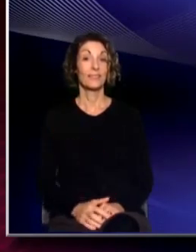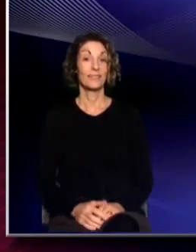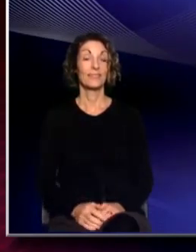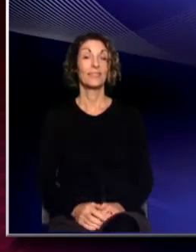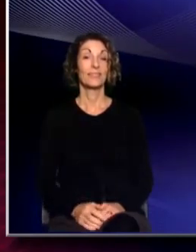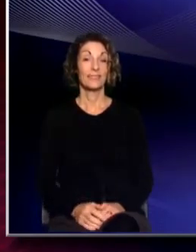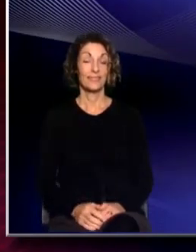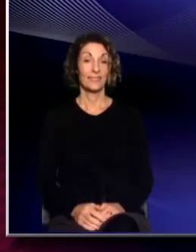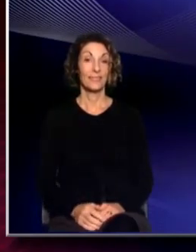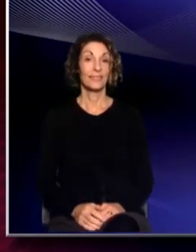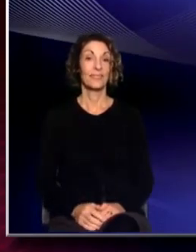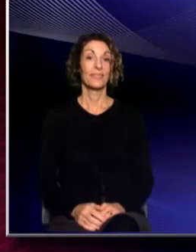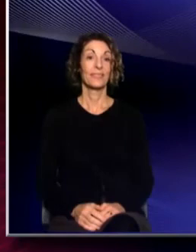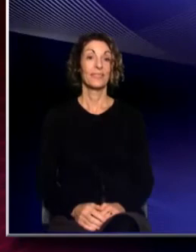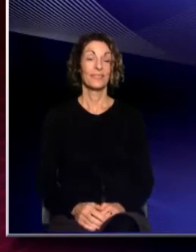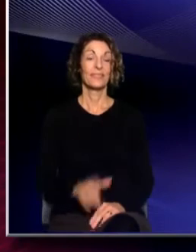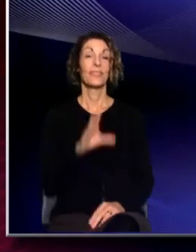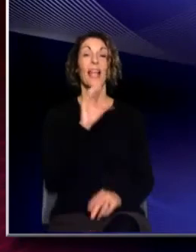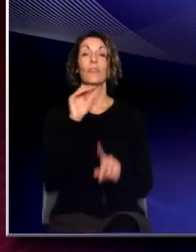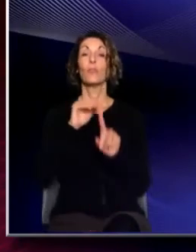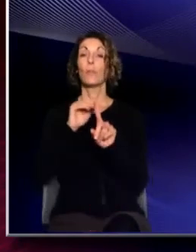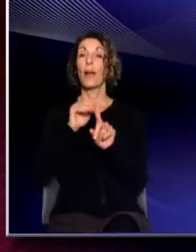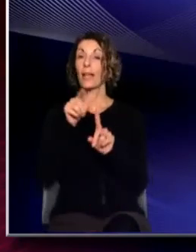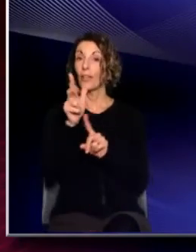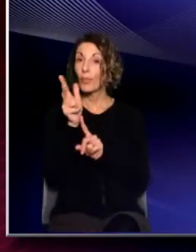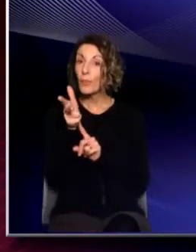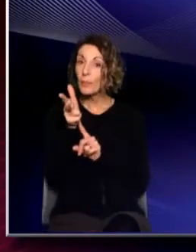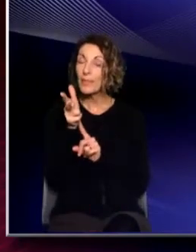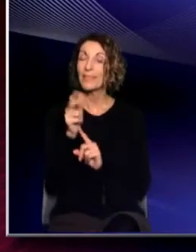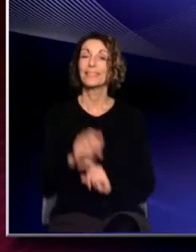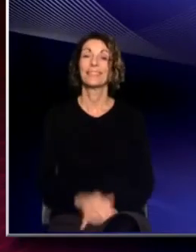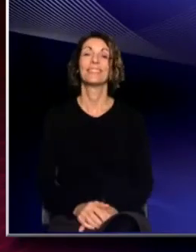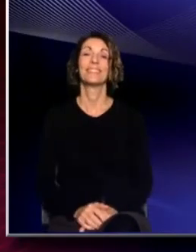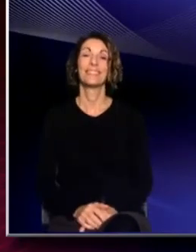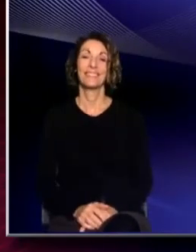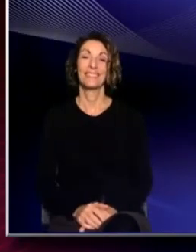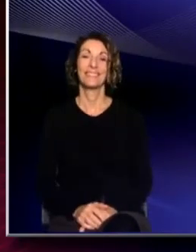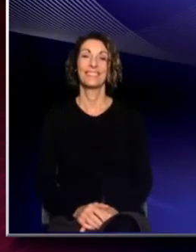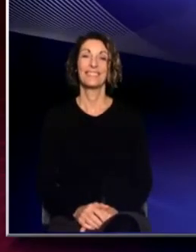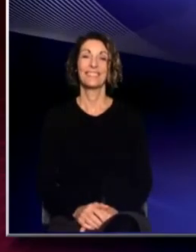Okay. And a reminder, you have 3 minutes.